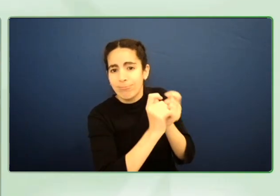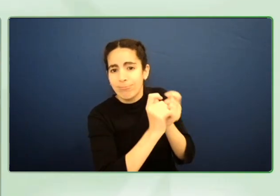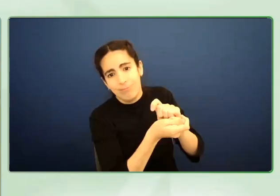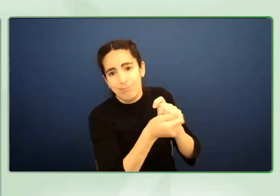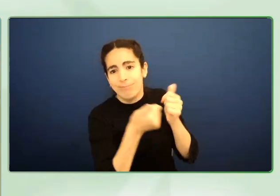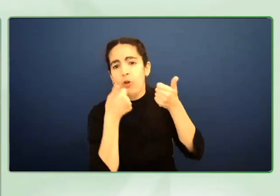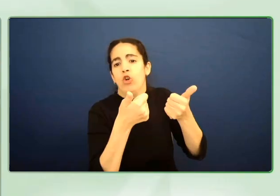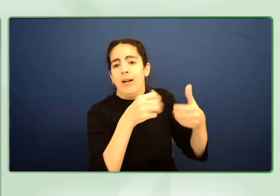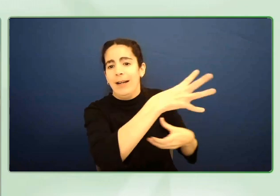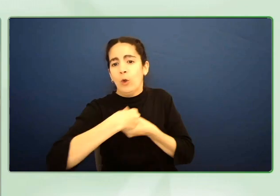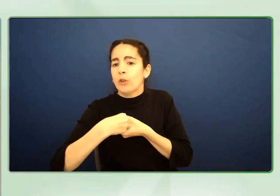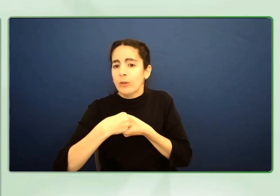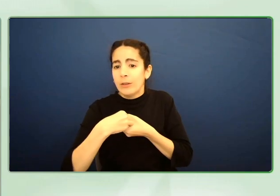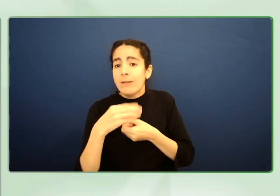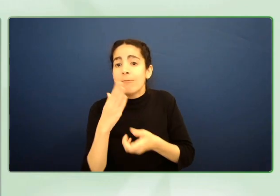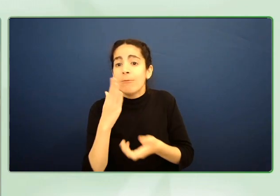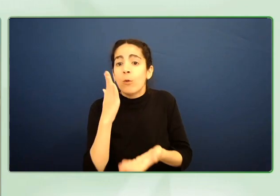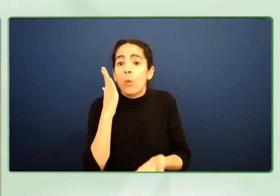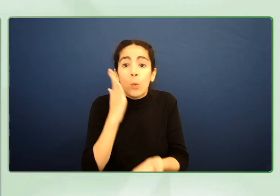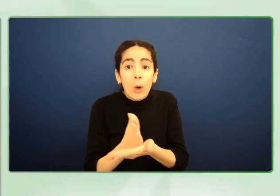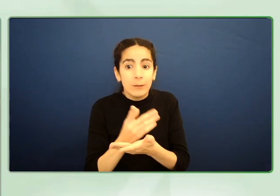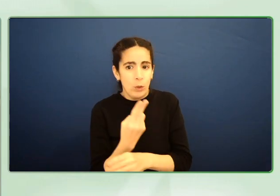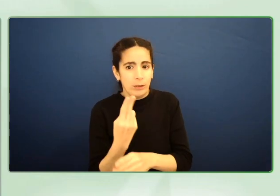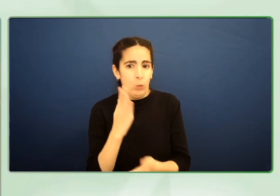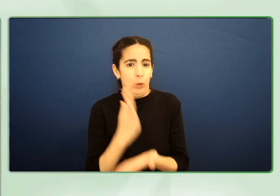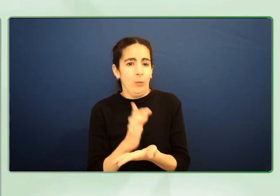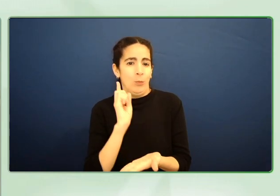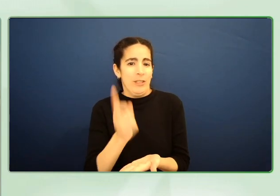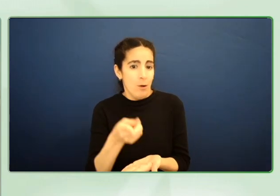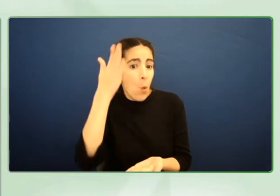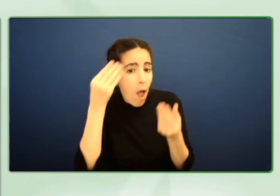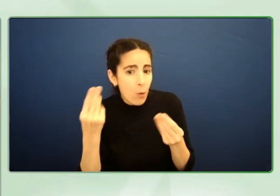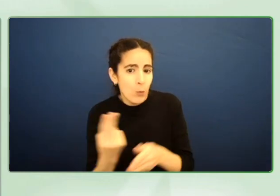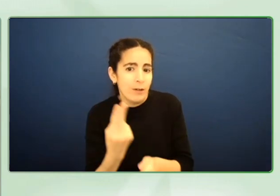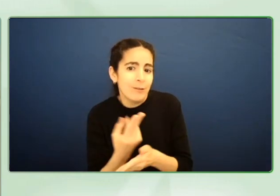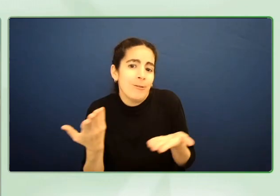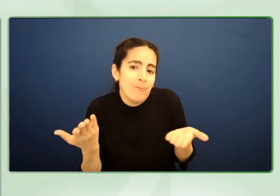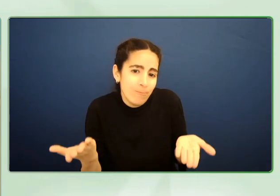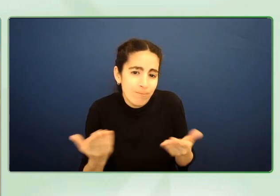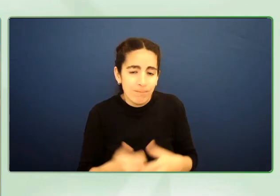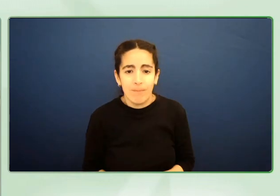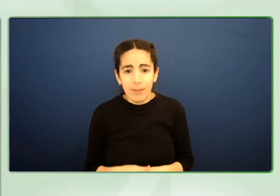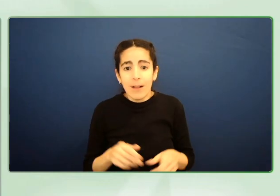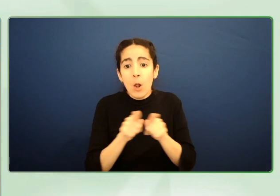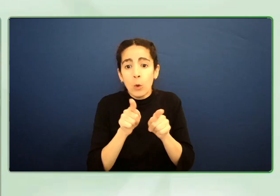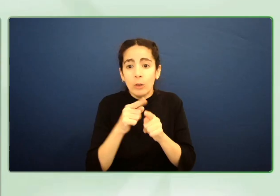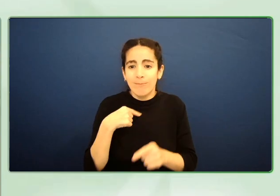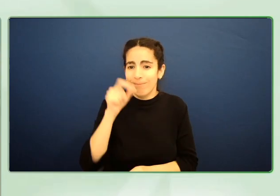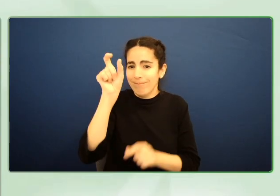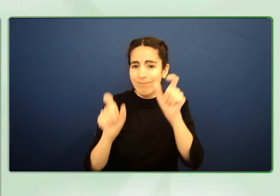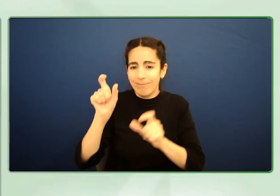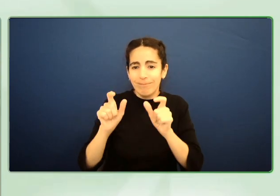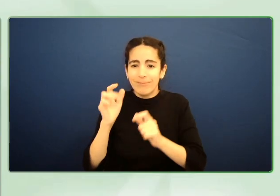teenagers behind because I think that children need more physical helps currently.